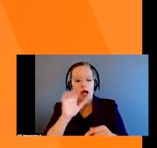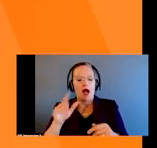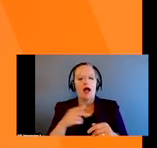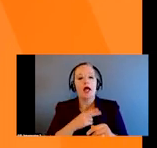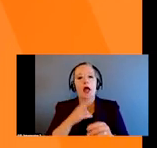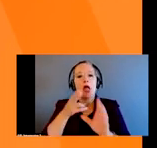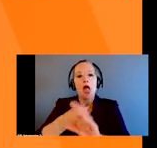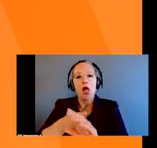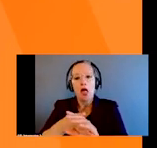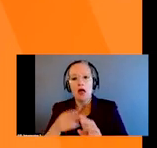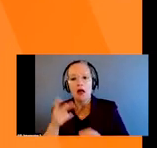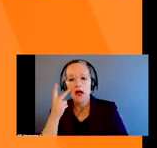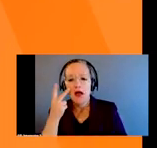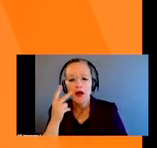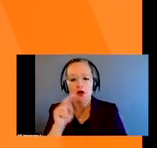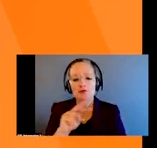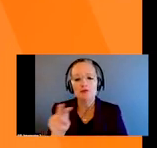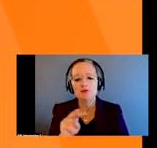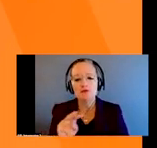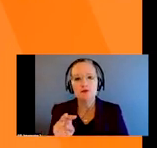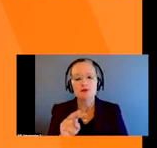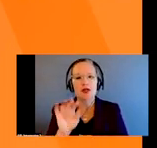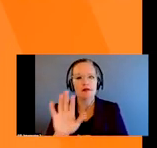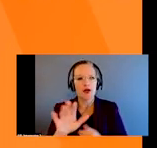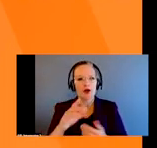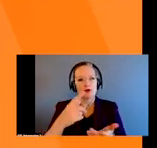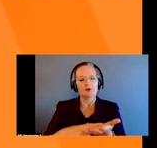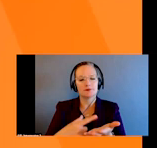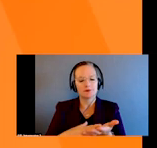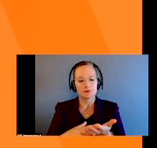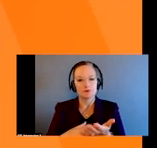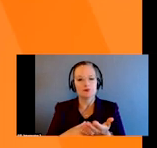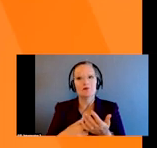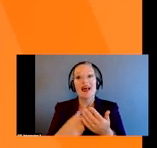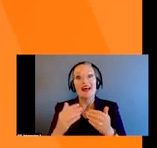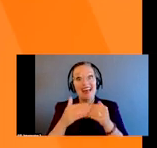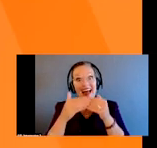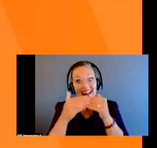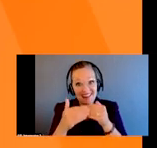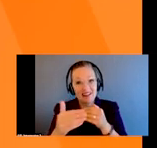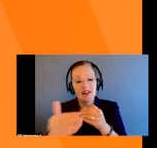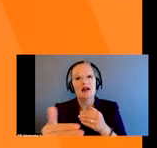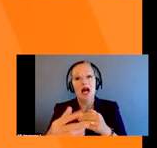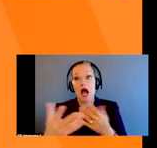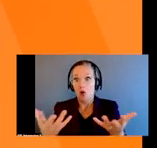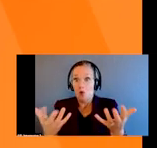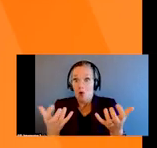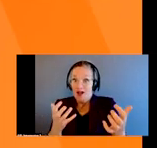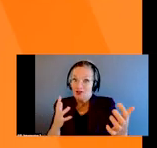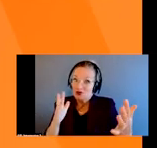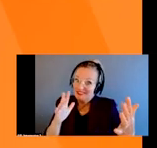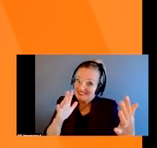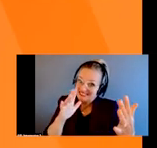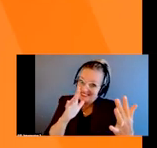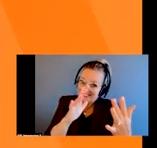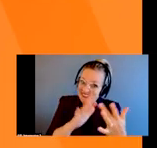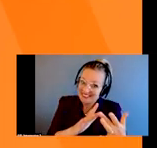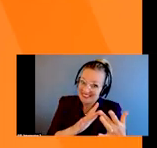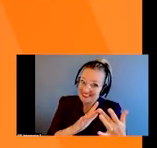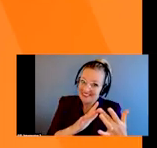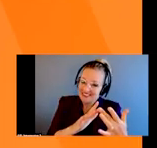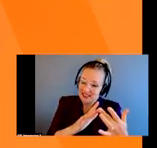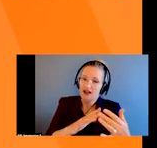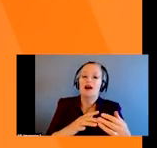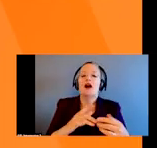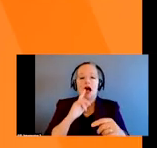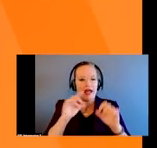it. And what will happen from that is it's much easier to actually connect with that person after they've had a couple of touch points with